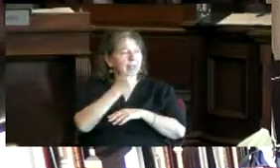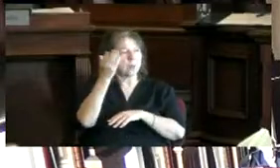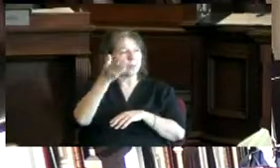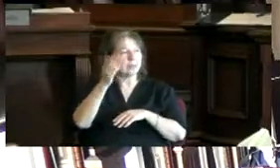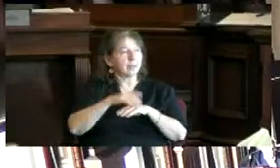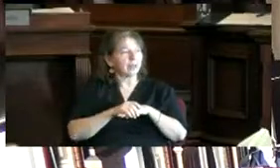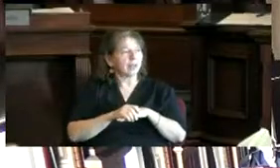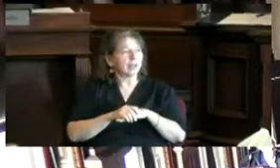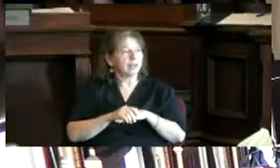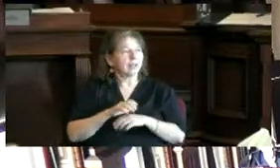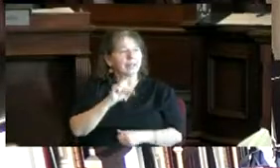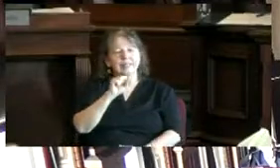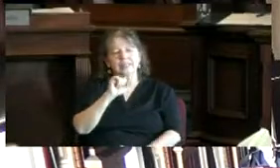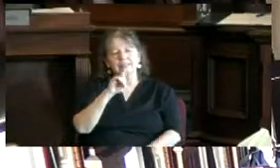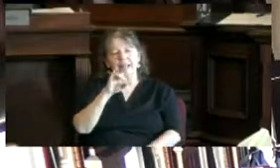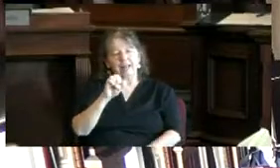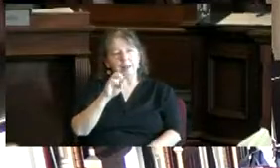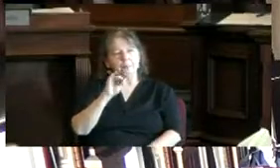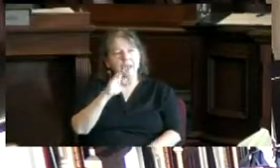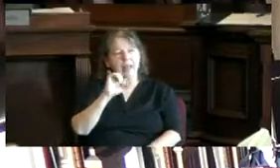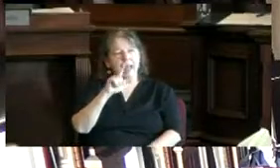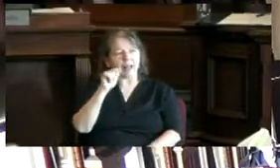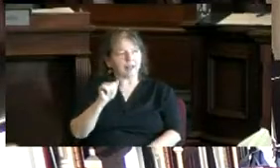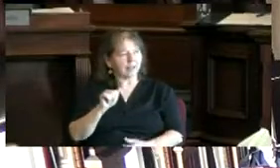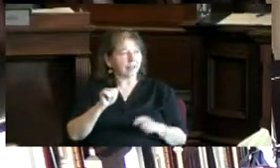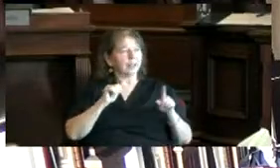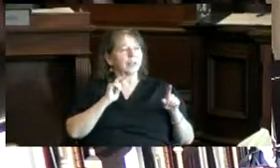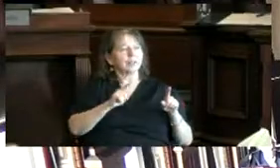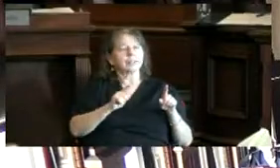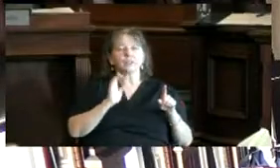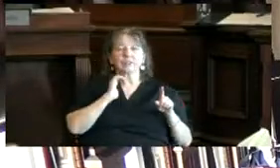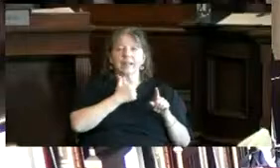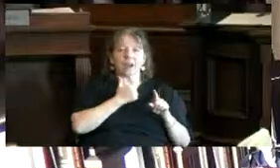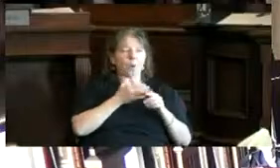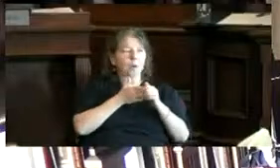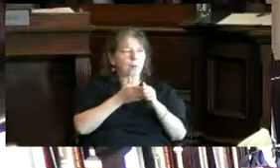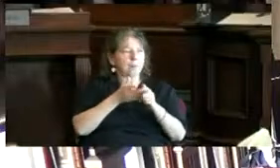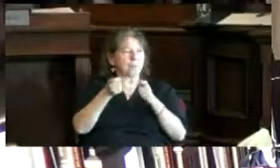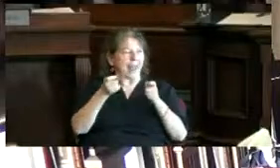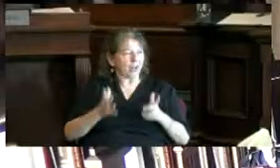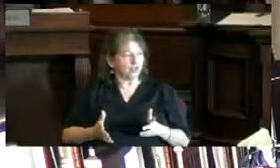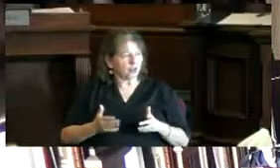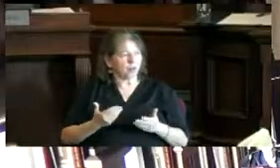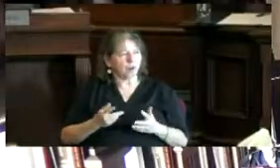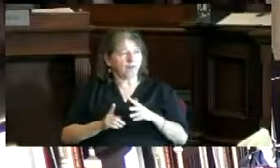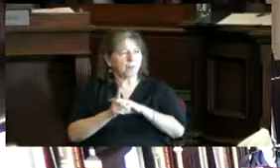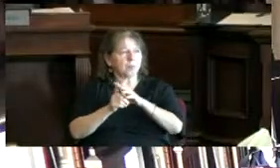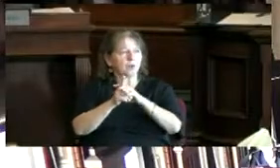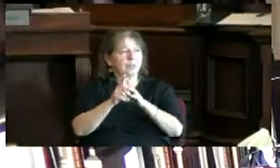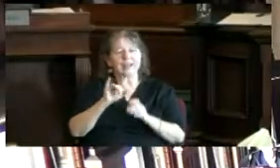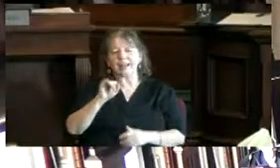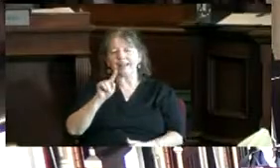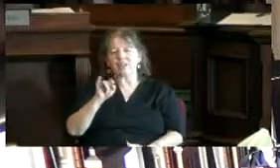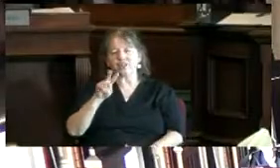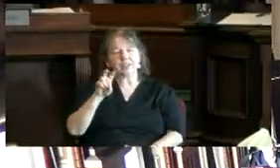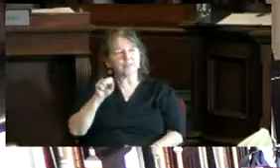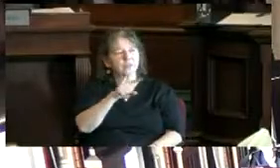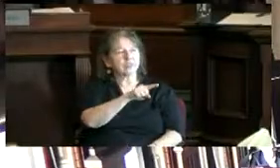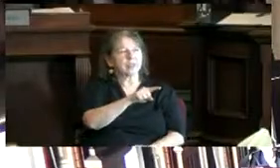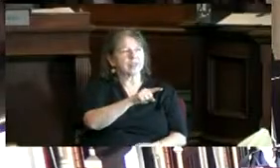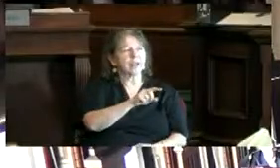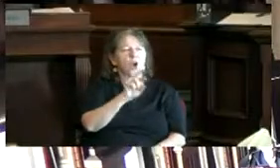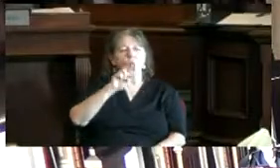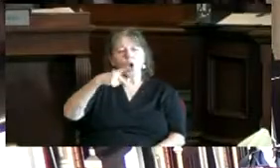us is Sadie McCallan, our manager of emerging initiatives, and she is joined by Captain Gabriel Person from